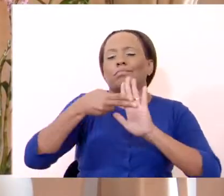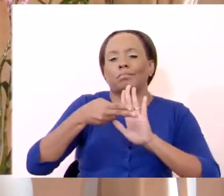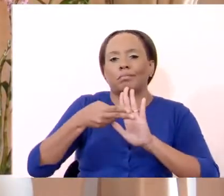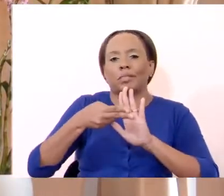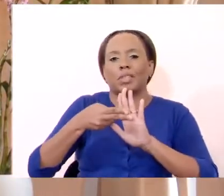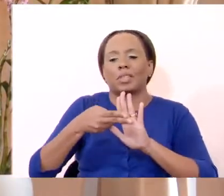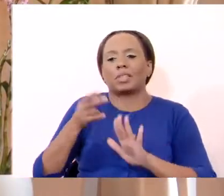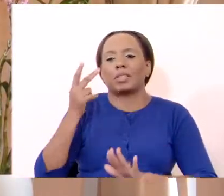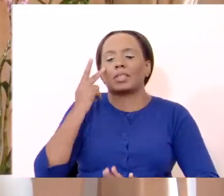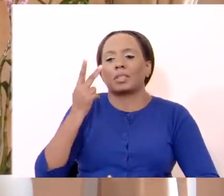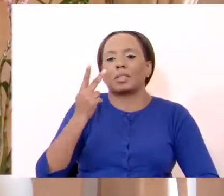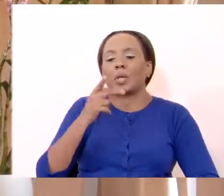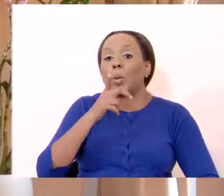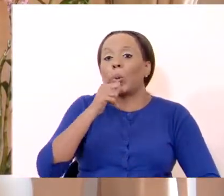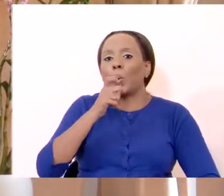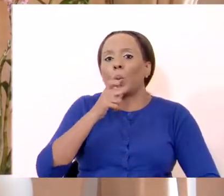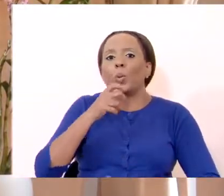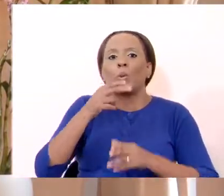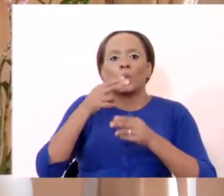determine who the samples belong to.